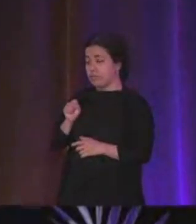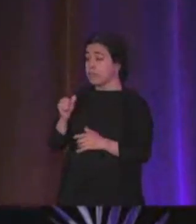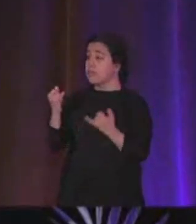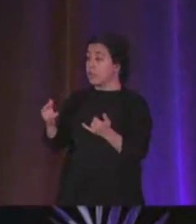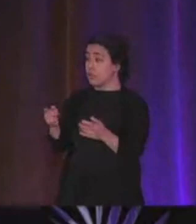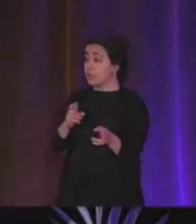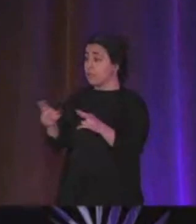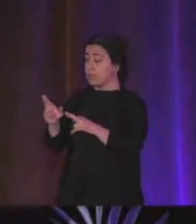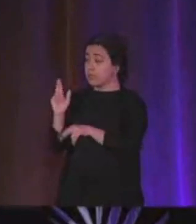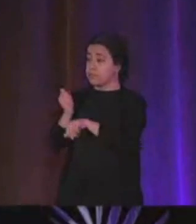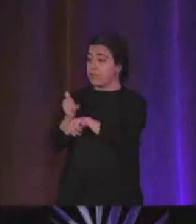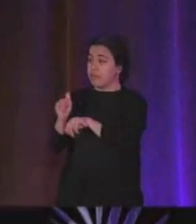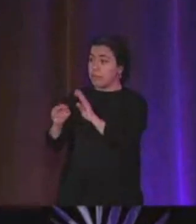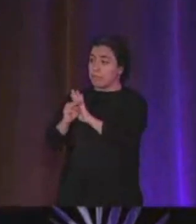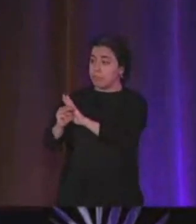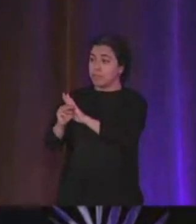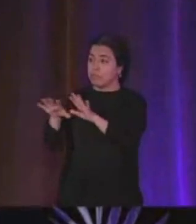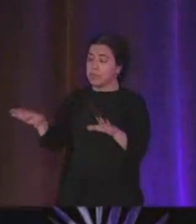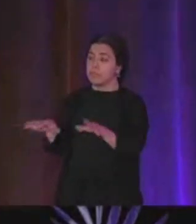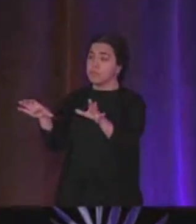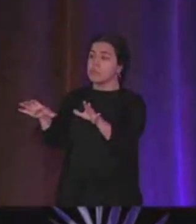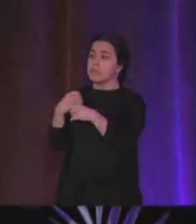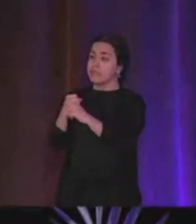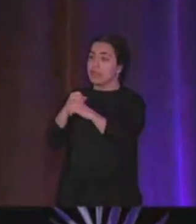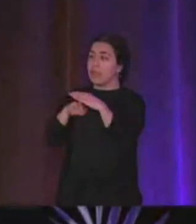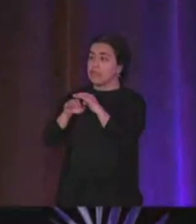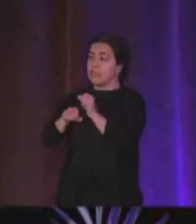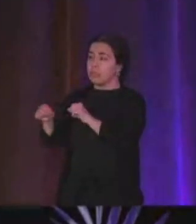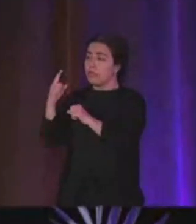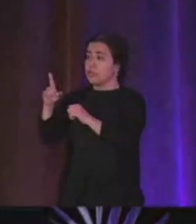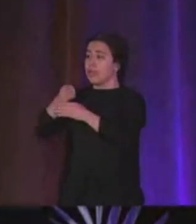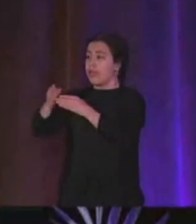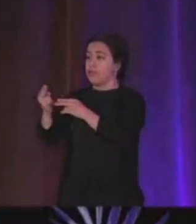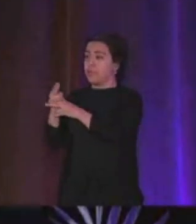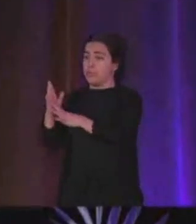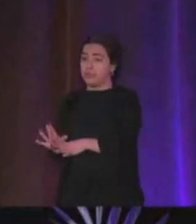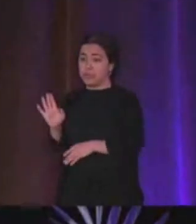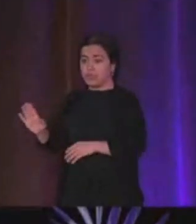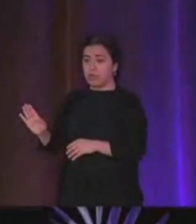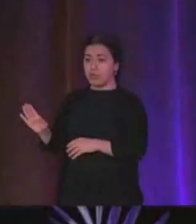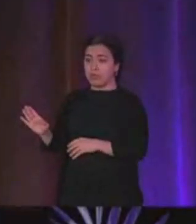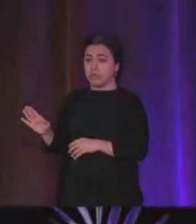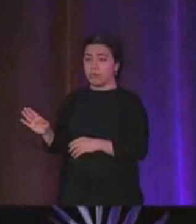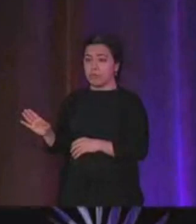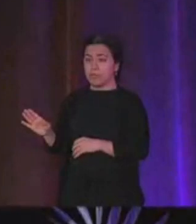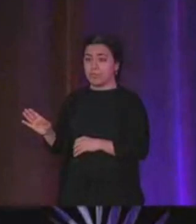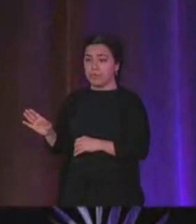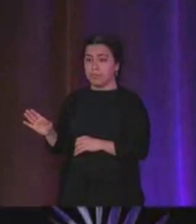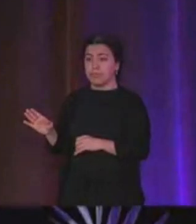deploy that model into production to make it accessible for your end users.